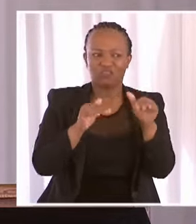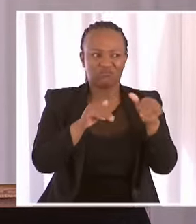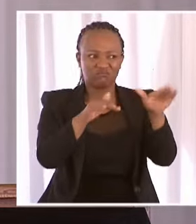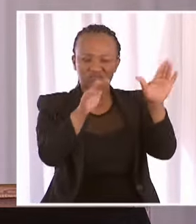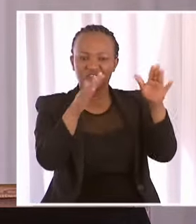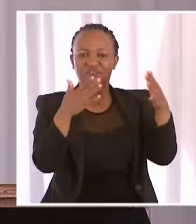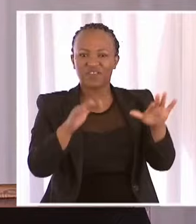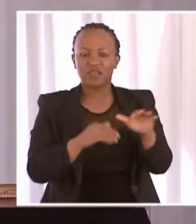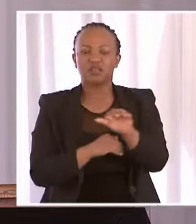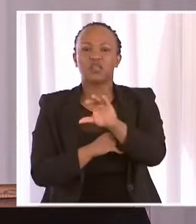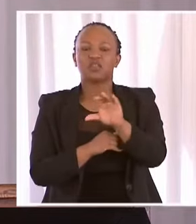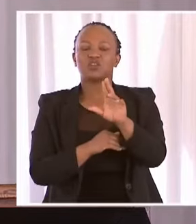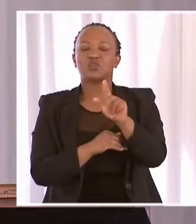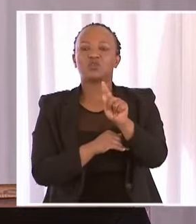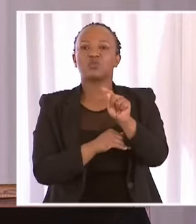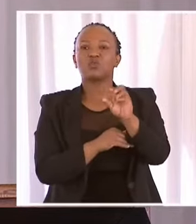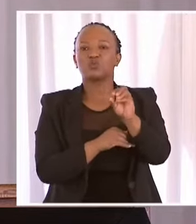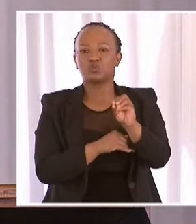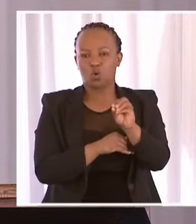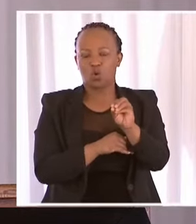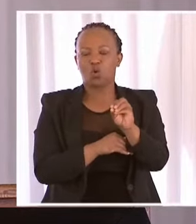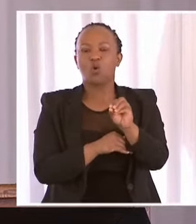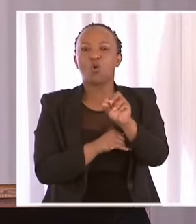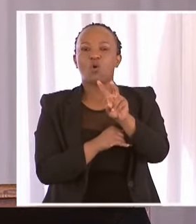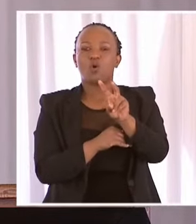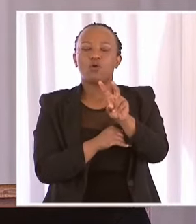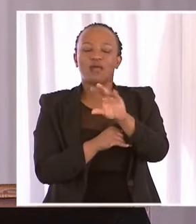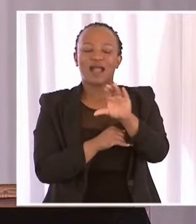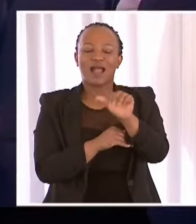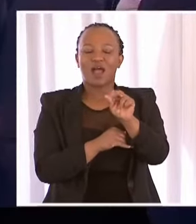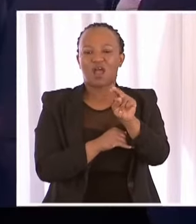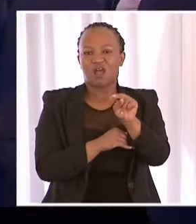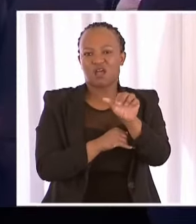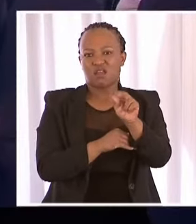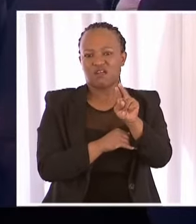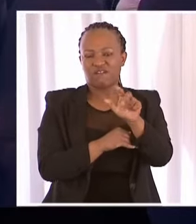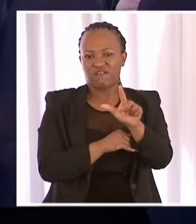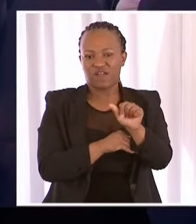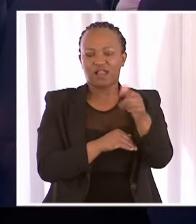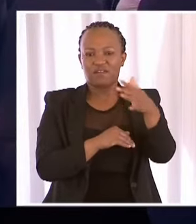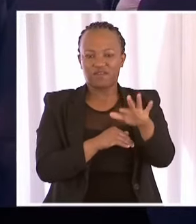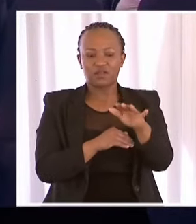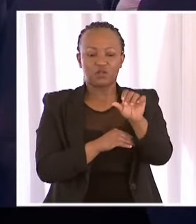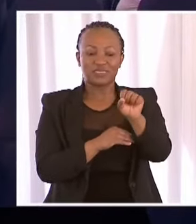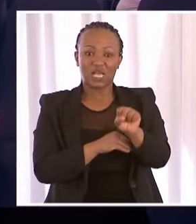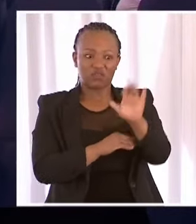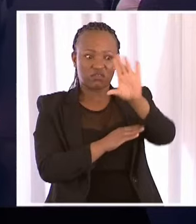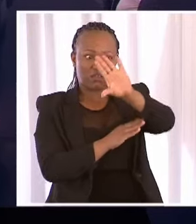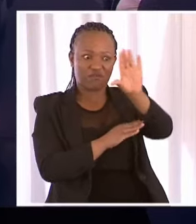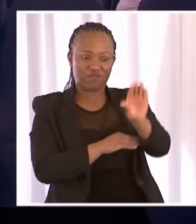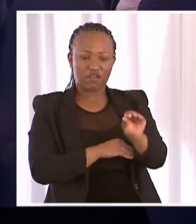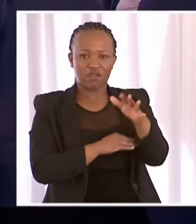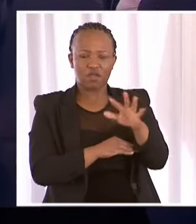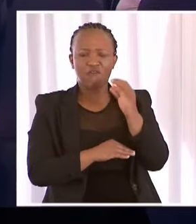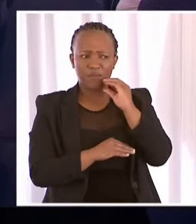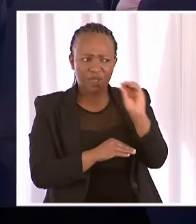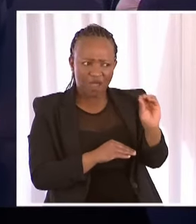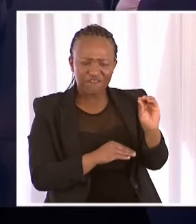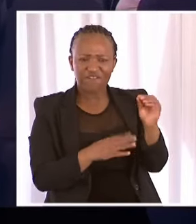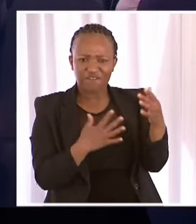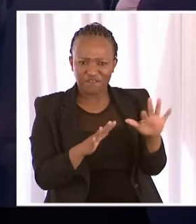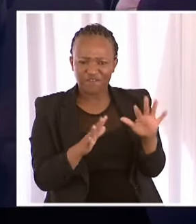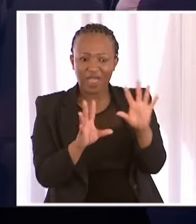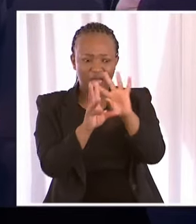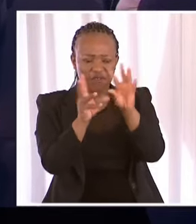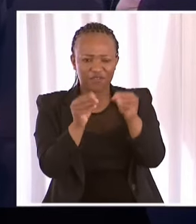Carnival, which was a tipping point, Comrade Lesufi, in the struggle to free Africa and Southern Africa. They had information,